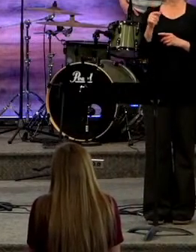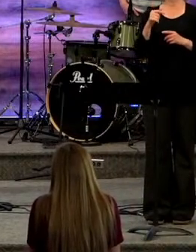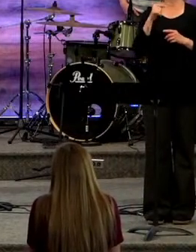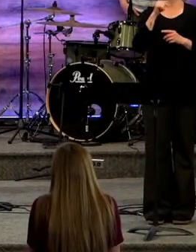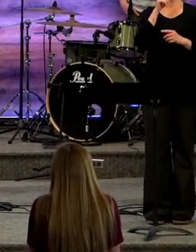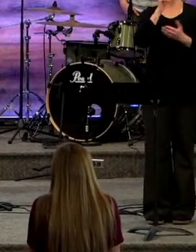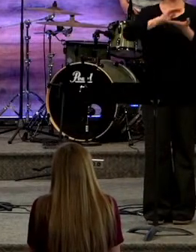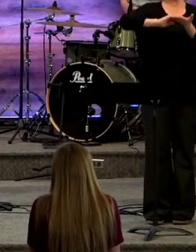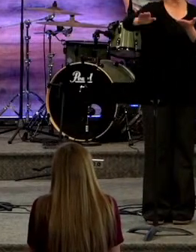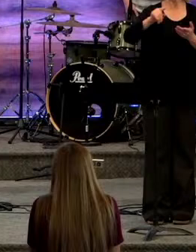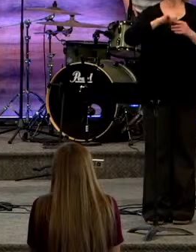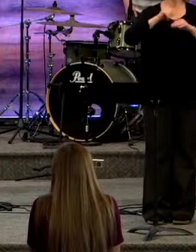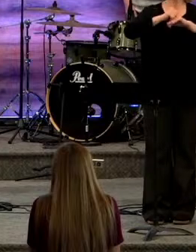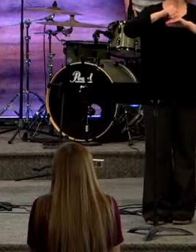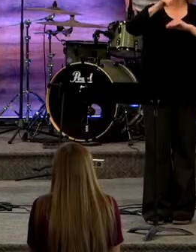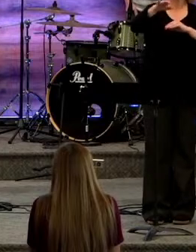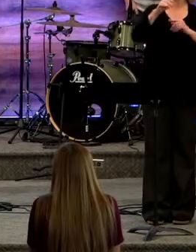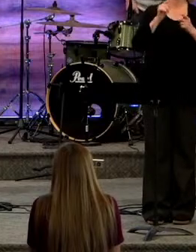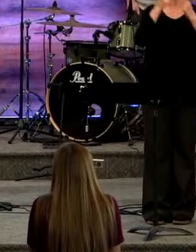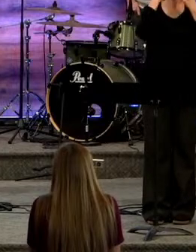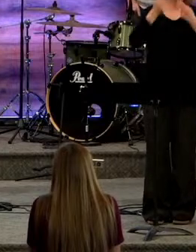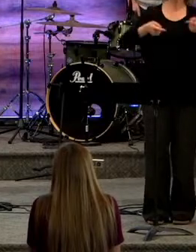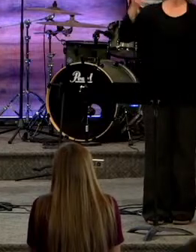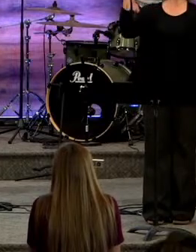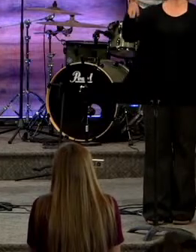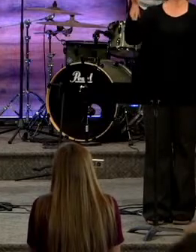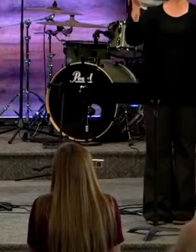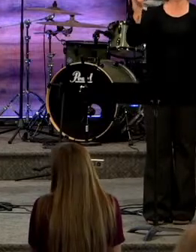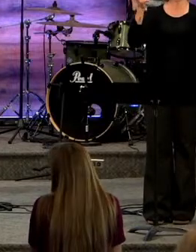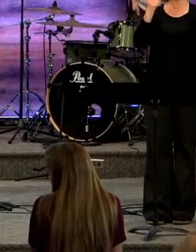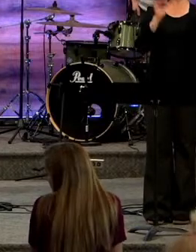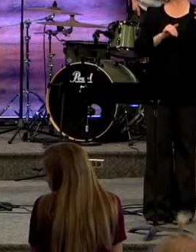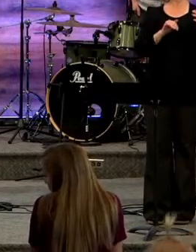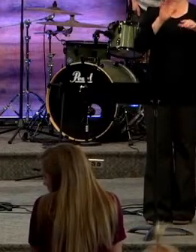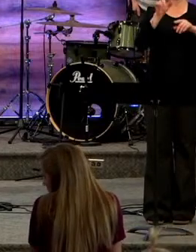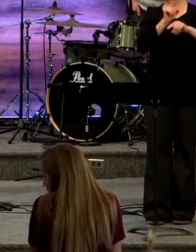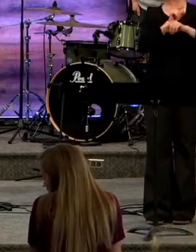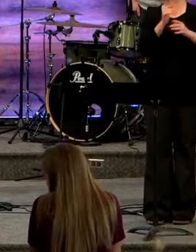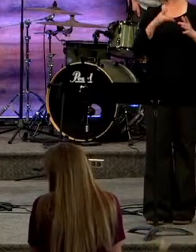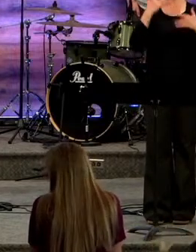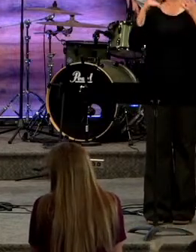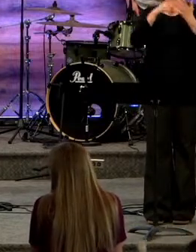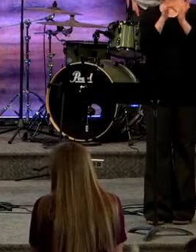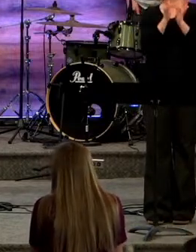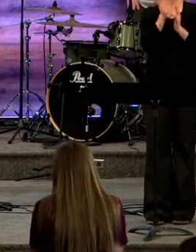the gospel, and to delight in the gospel of Jesus Christ. Have a great day.